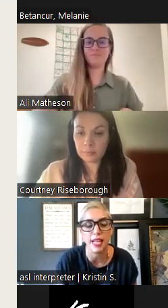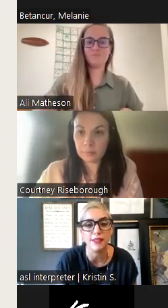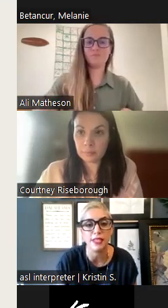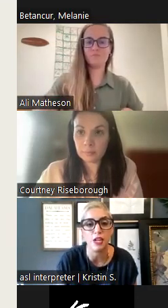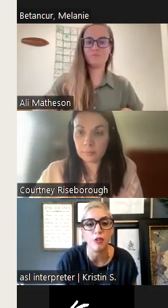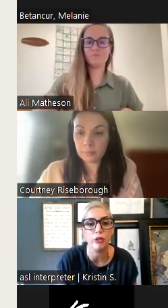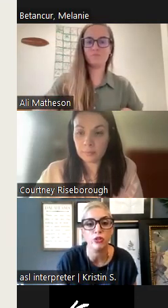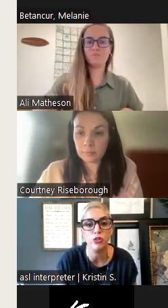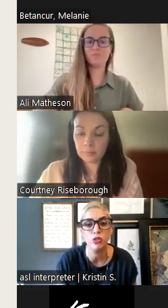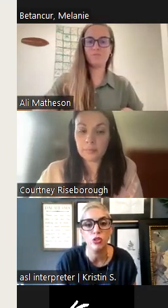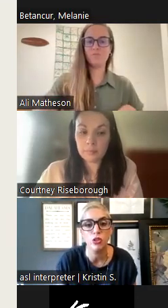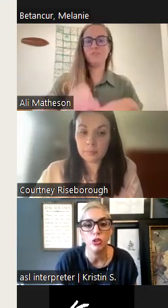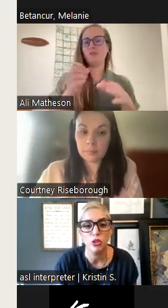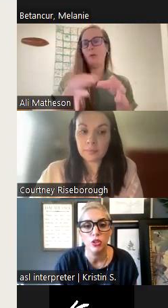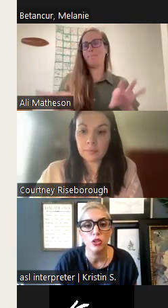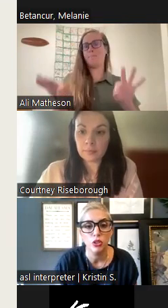these kids' lives as they grow.